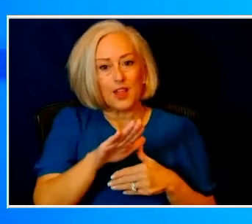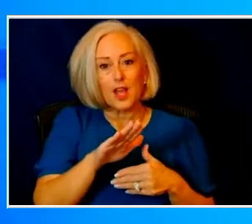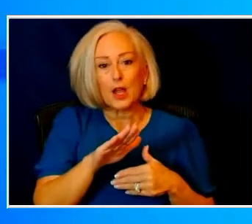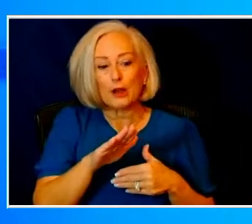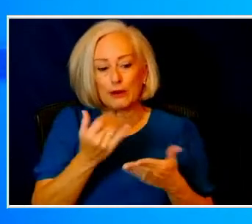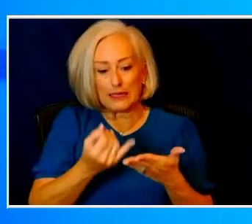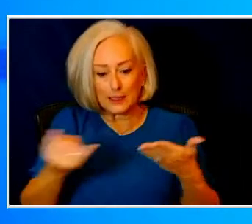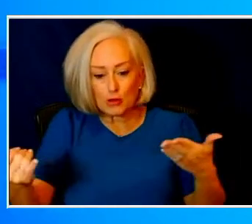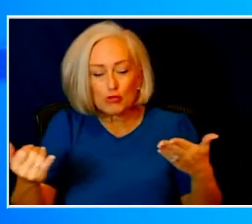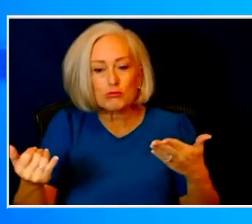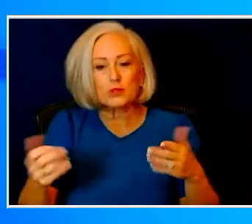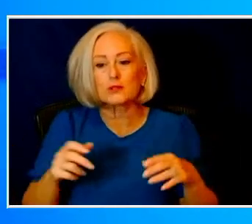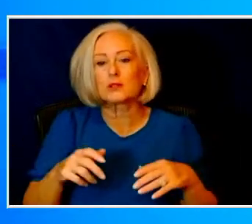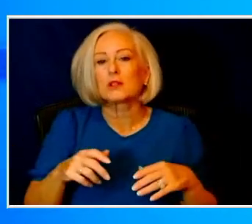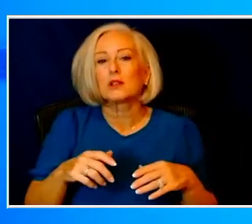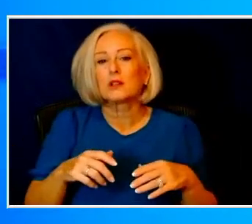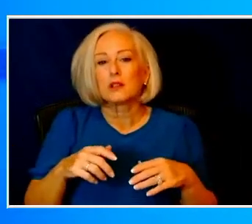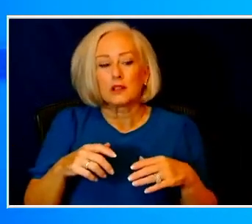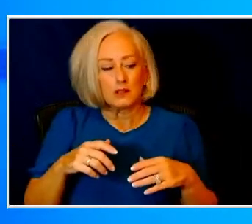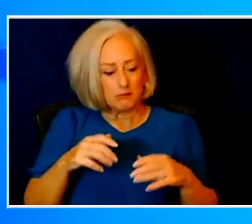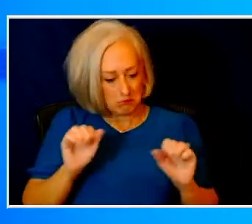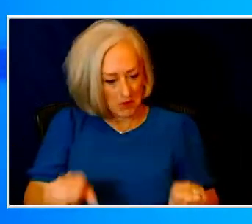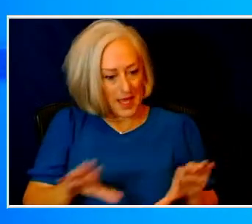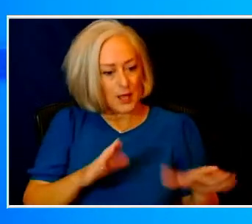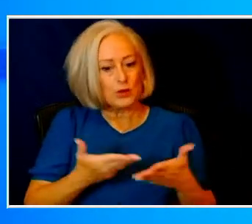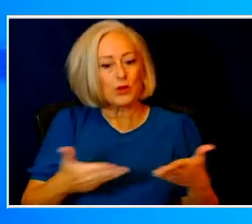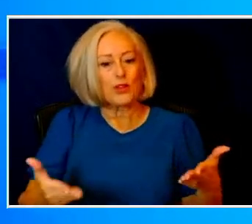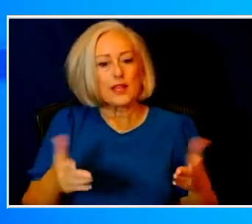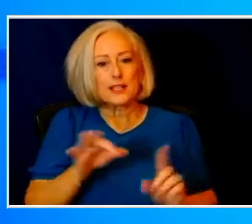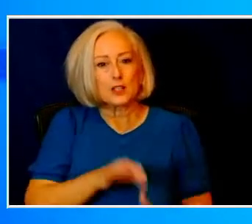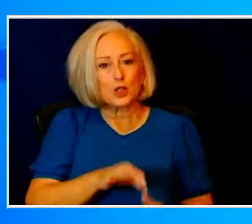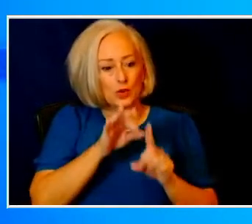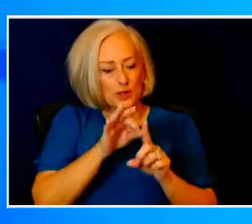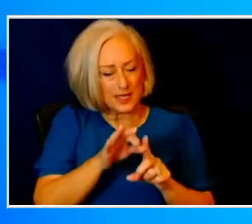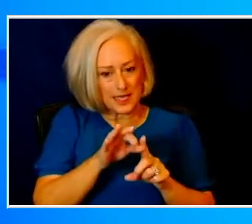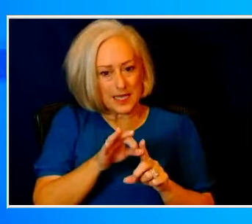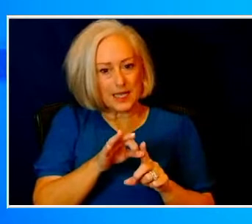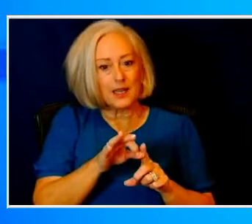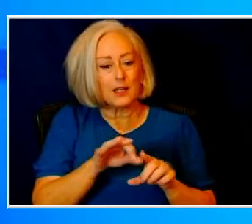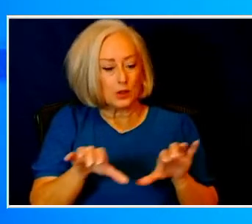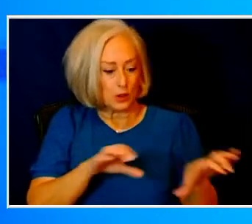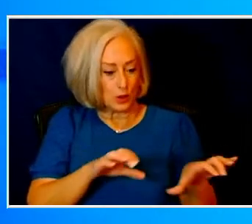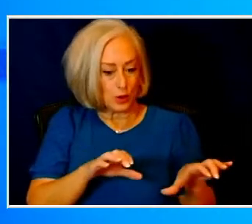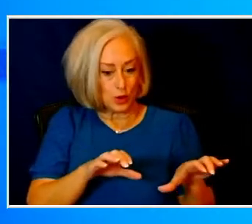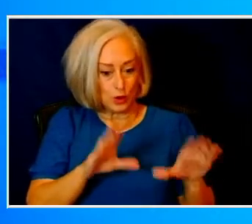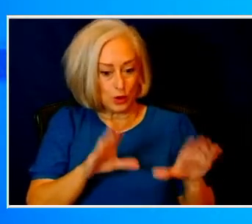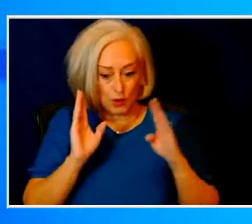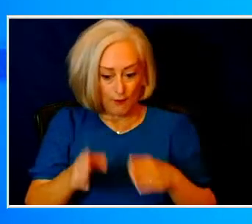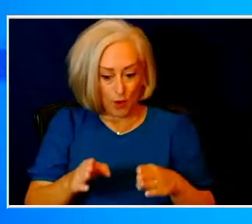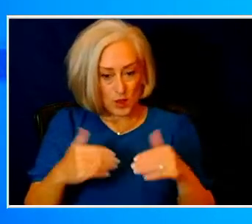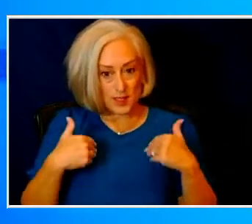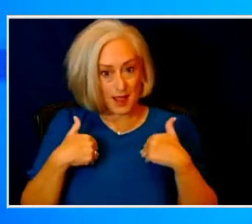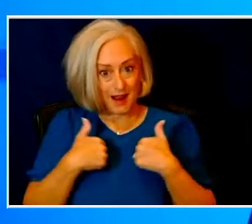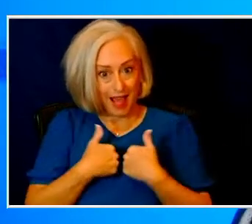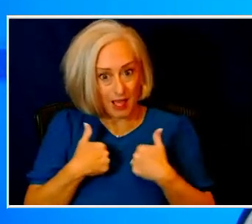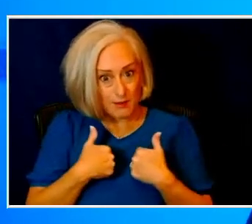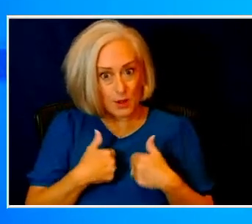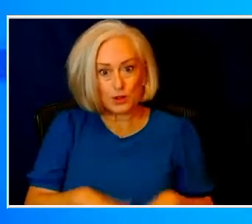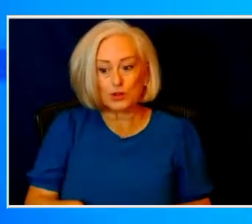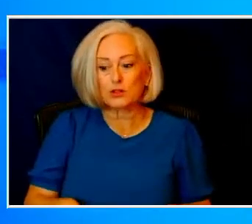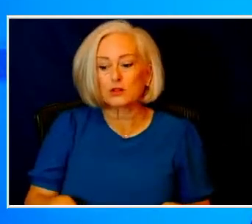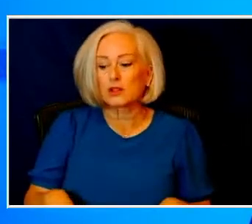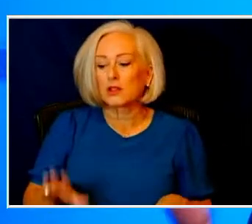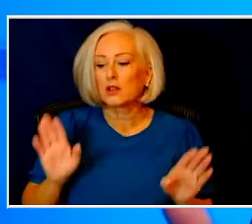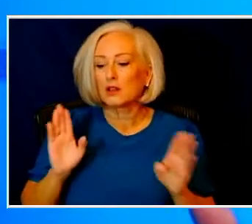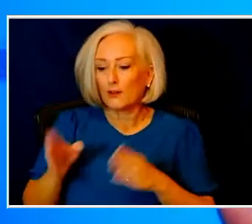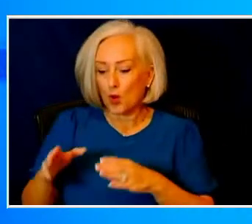in a really unique way here, where we can work forward from animal models and cellular pathways and